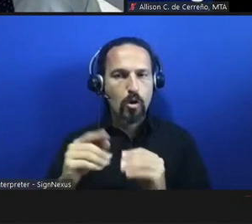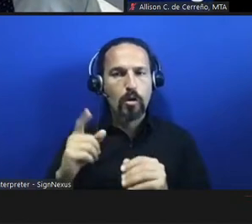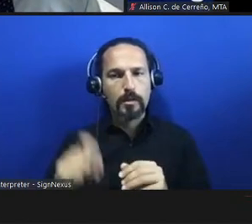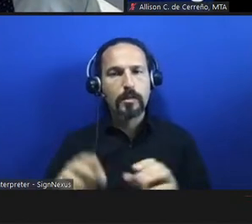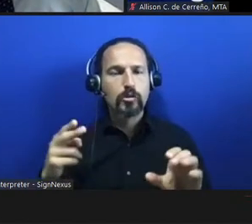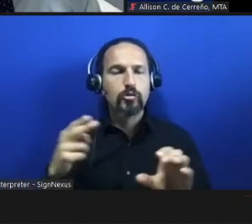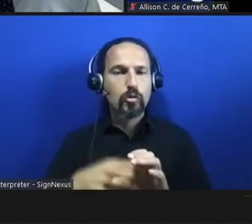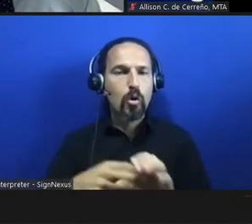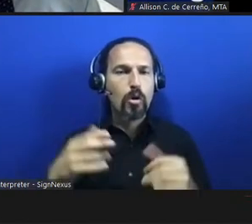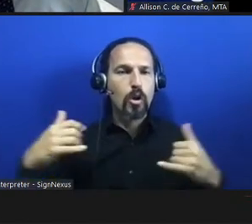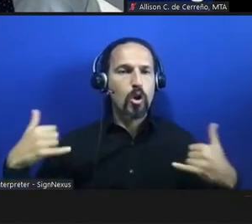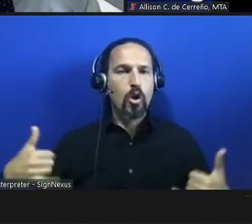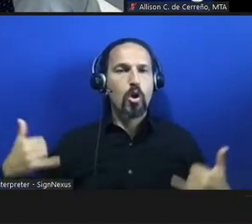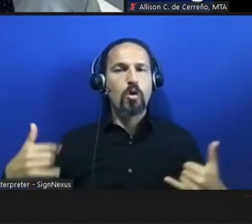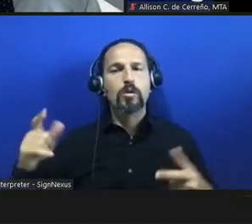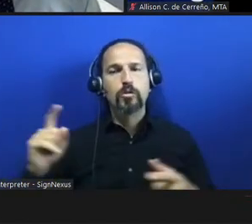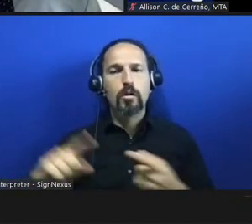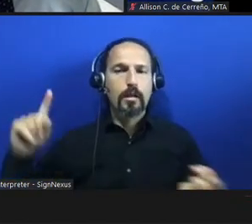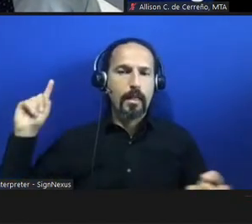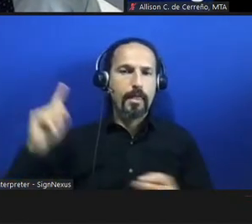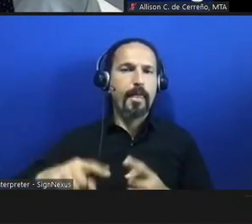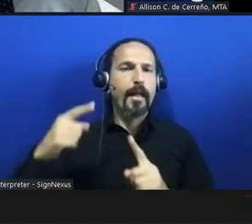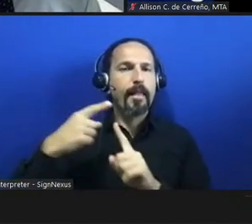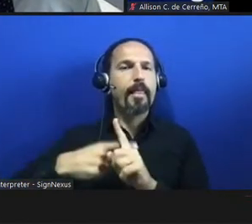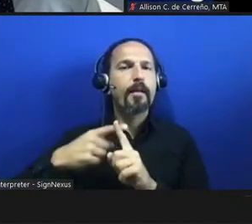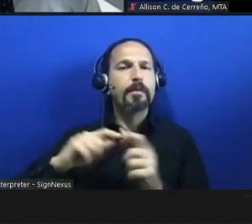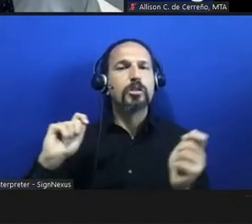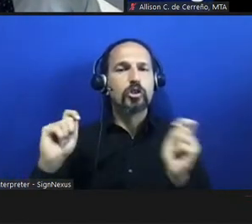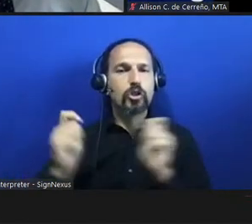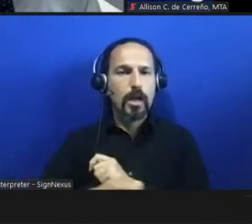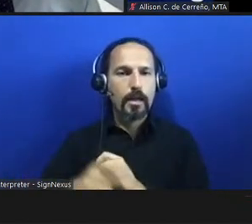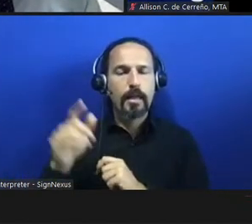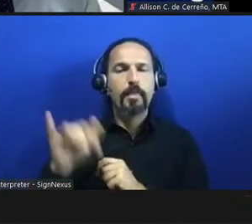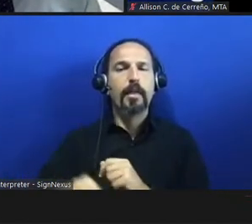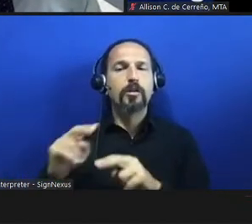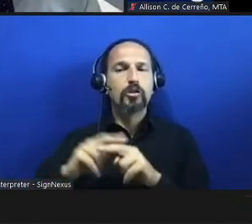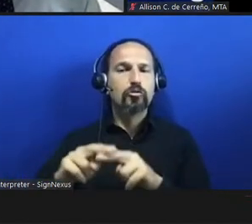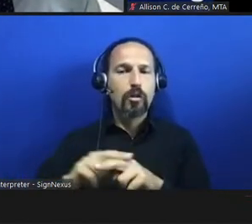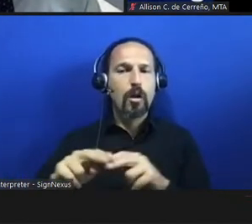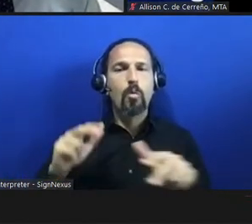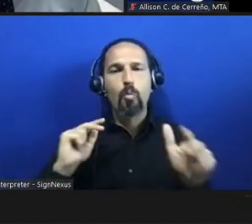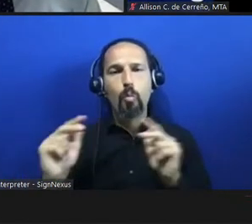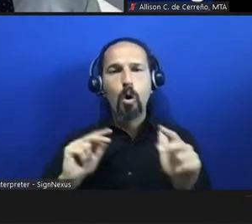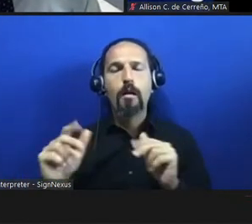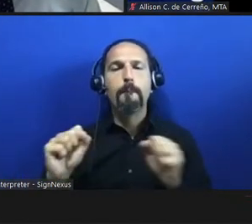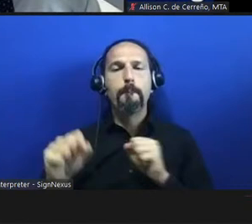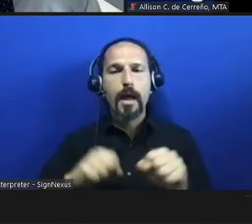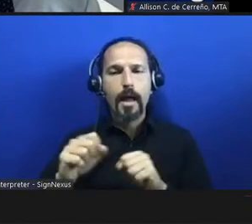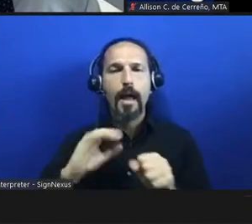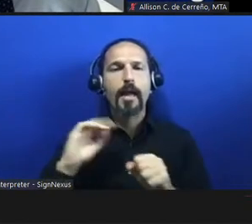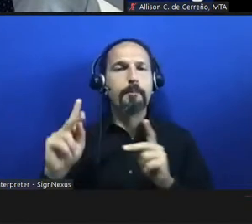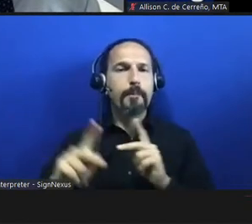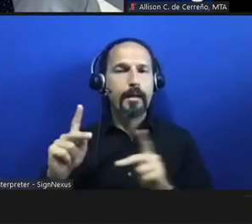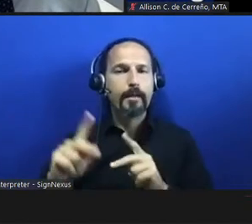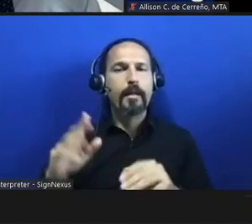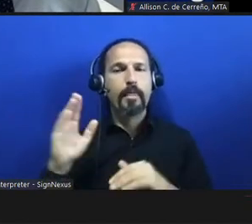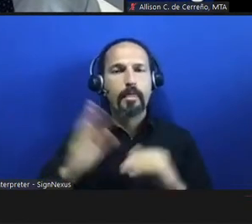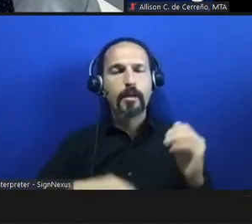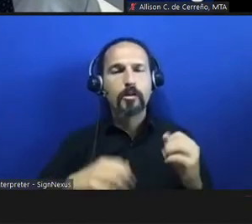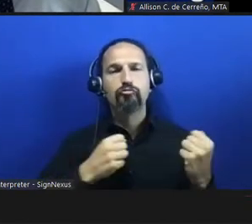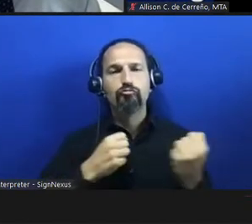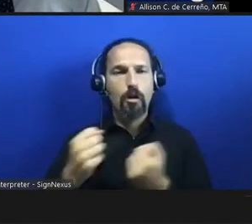21st century and do our part to reduce climate change by prioritizing Transit walking biking and people overdriving